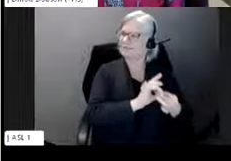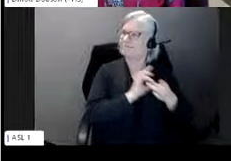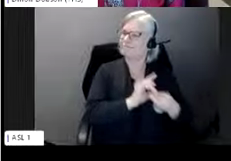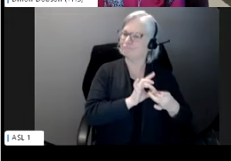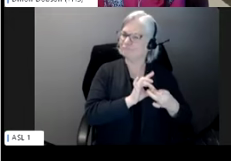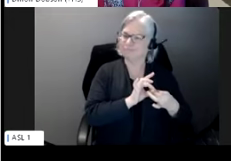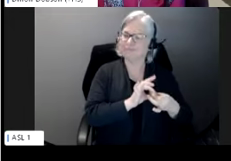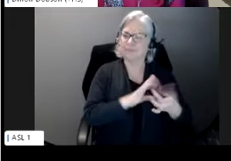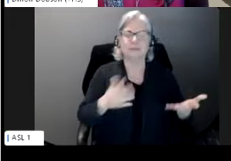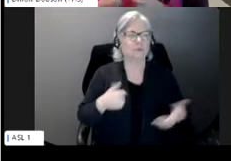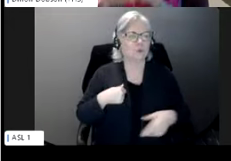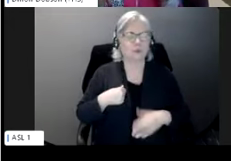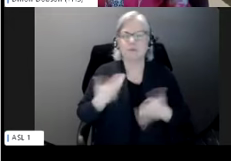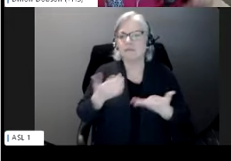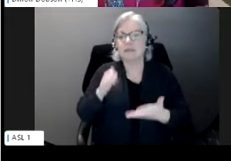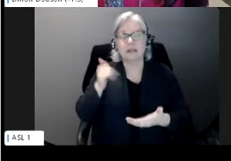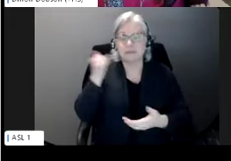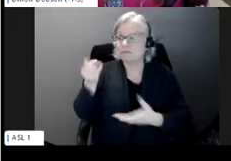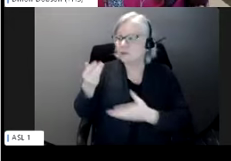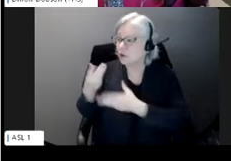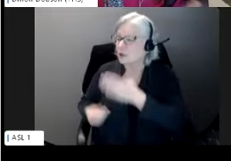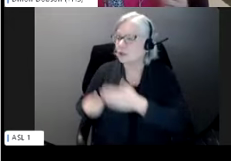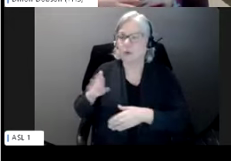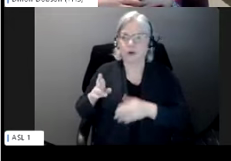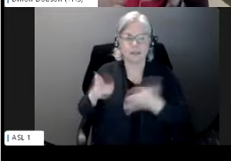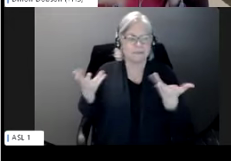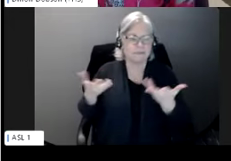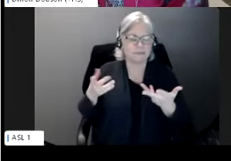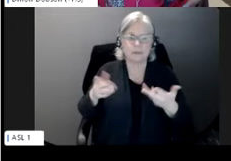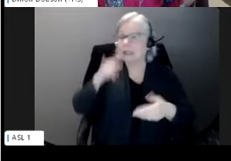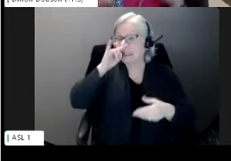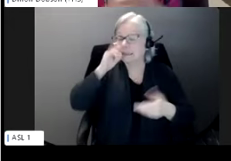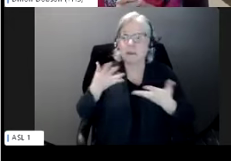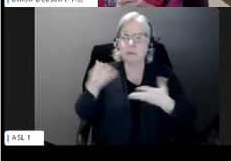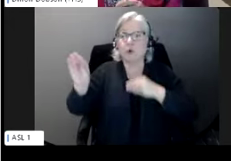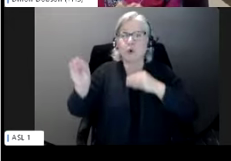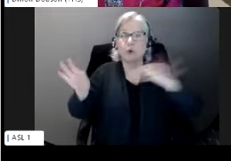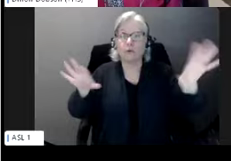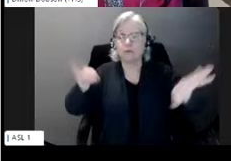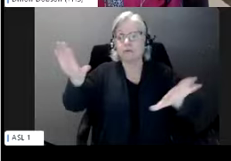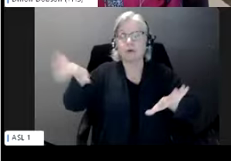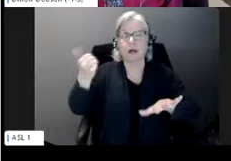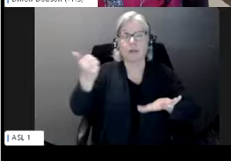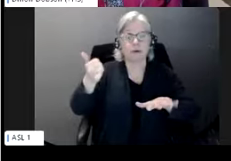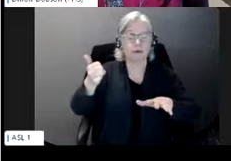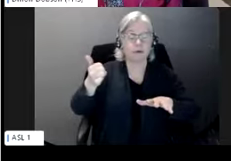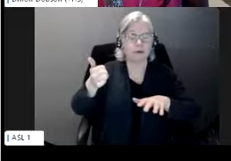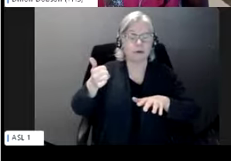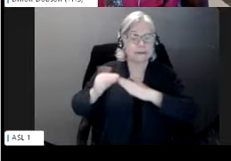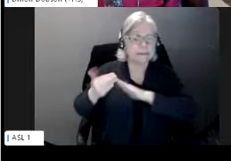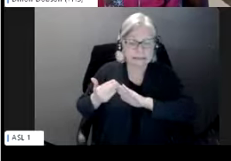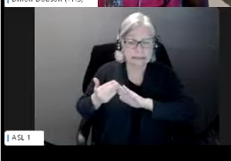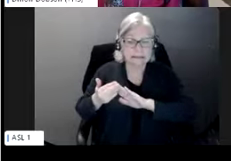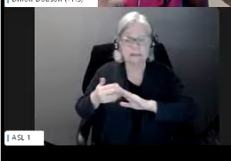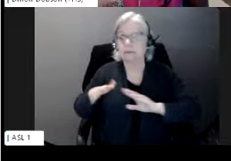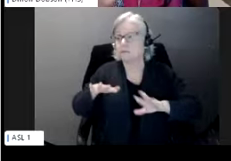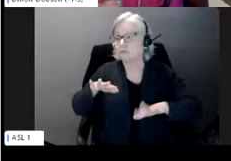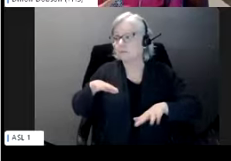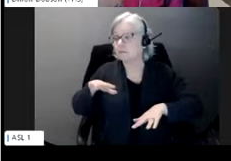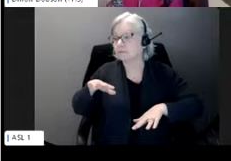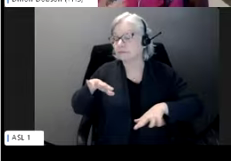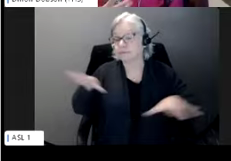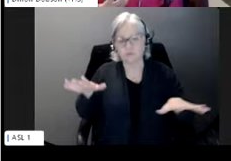or socially marginalized, or even just geographically, right? If our kids have moved to other places, this will give us sort of,